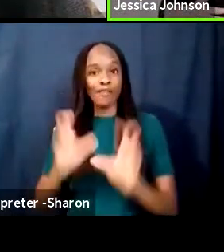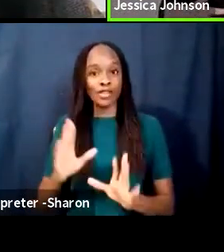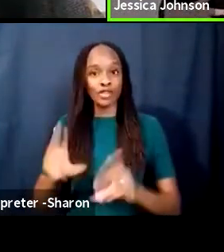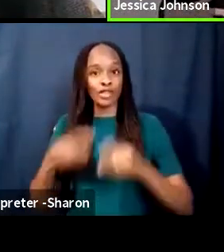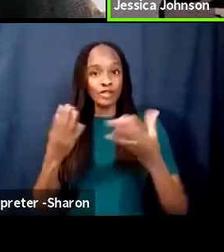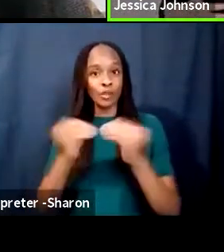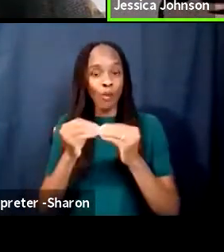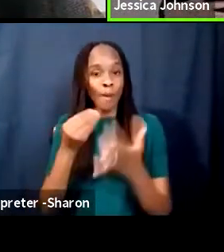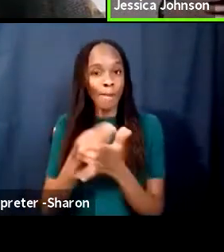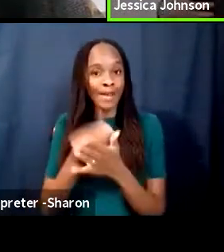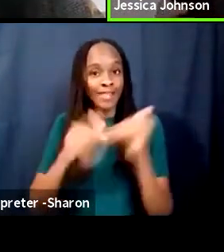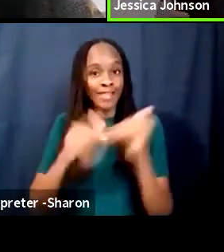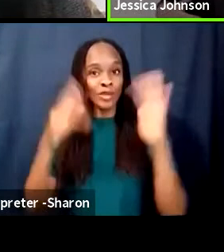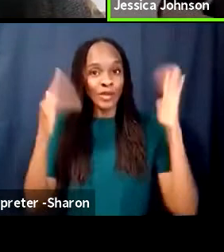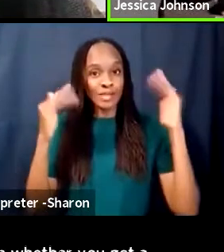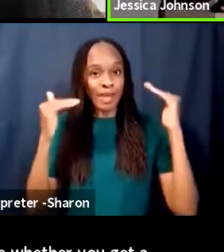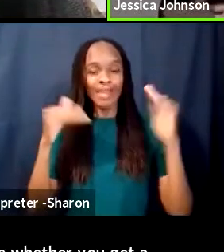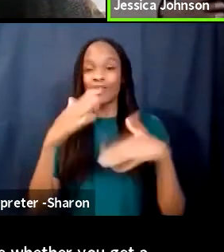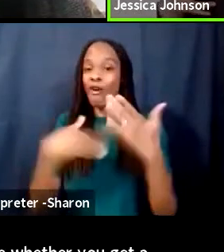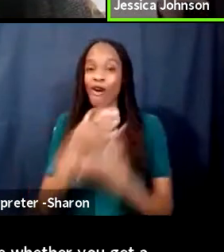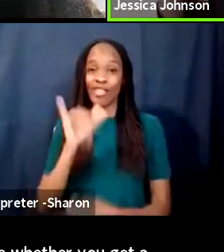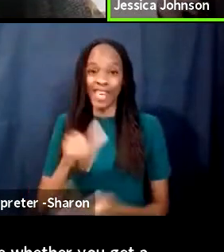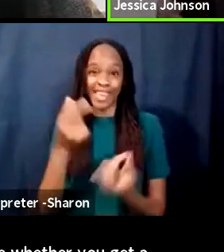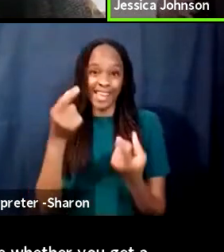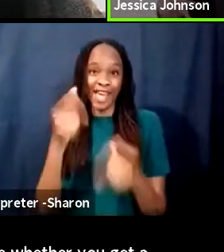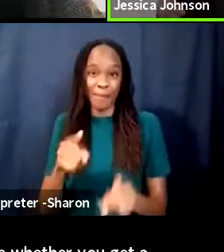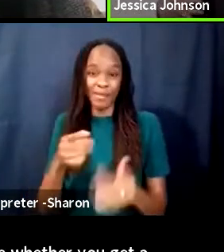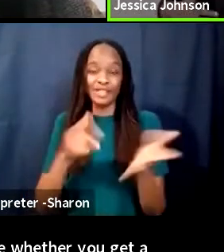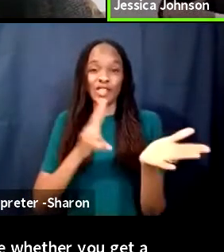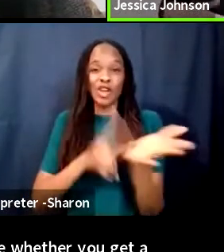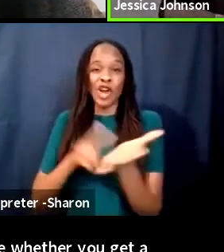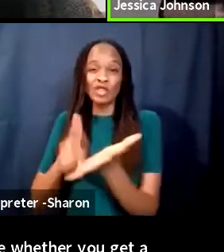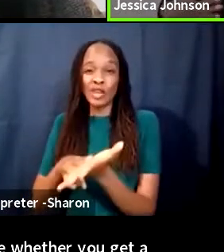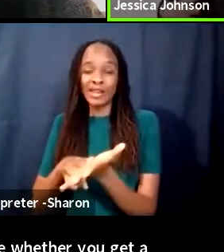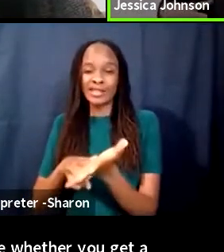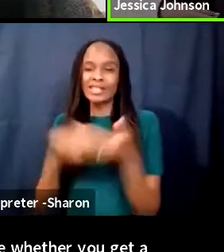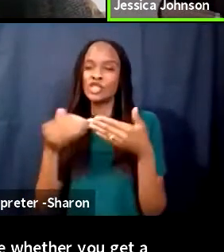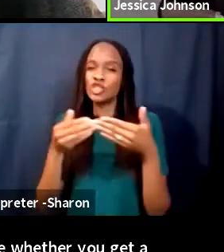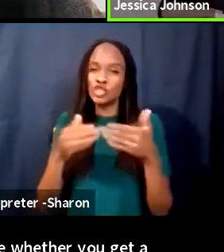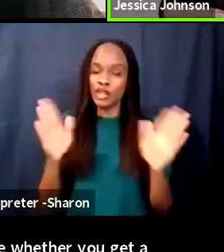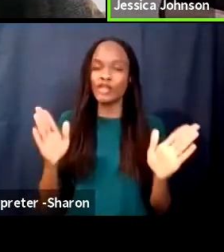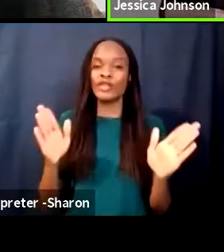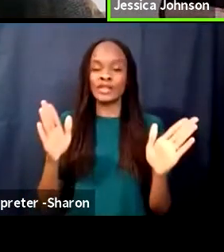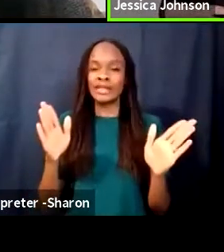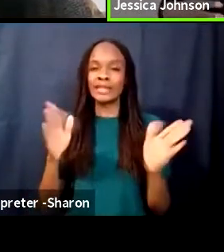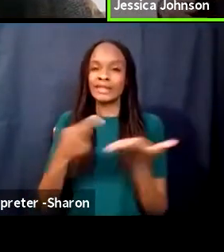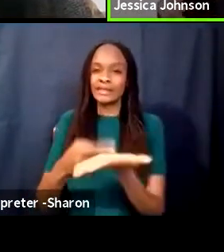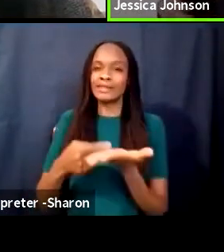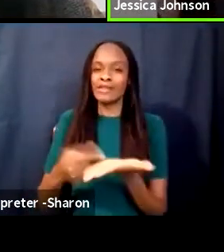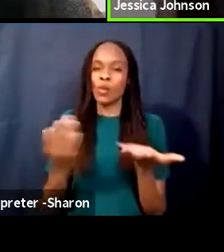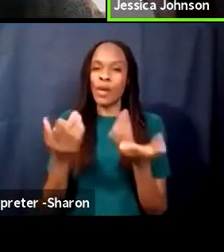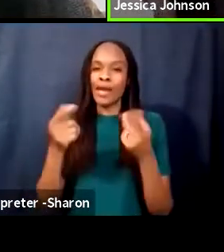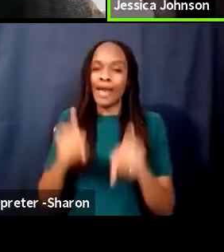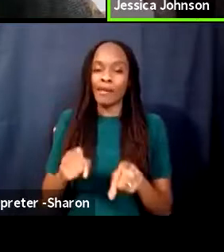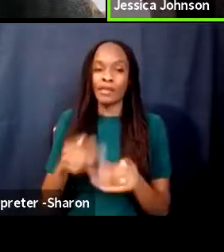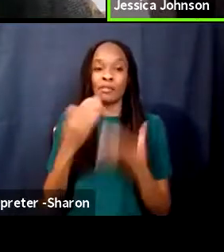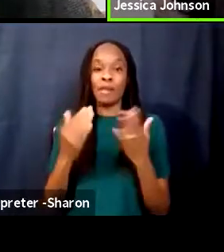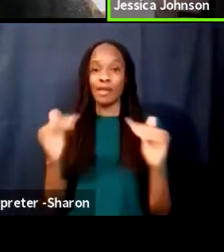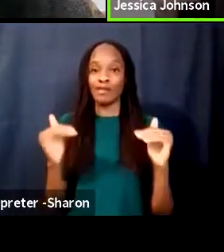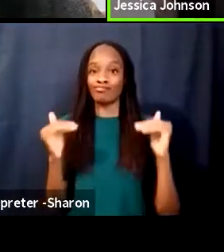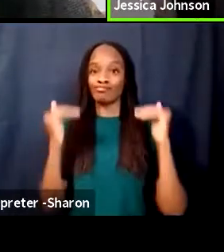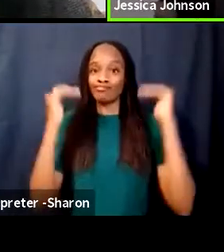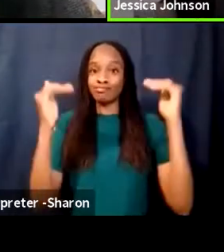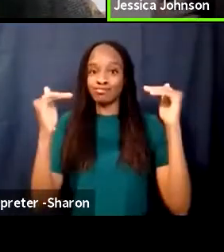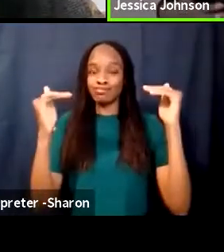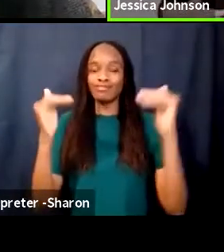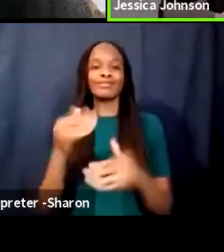expected. Those things all happen, and the contracts generally speak to what happens. It might be an upgrade where you just